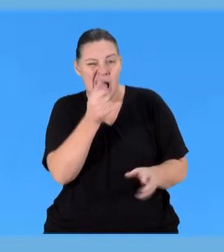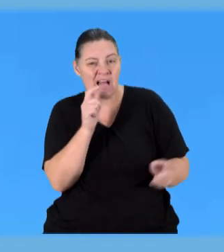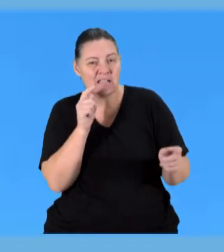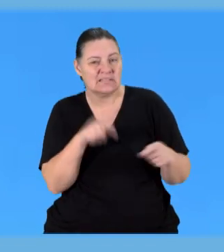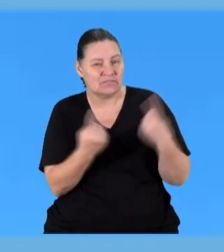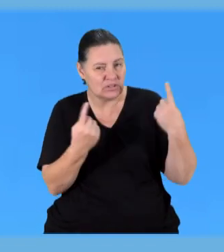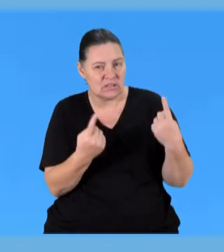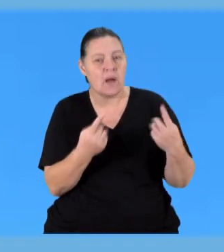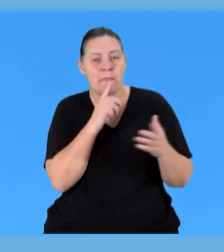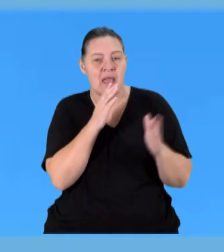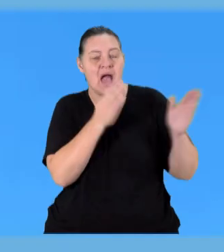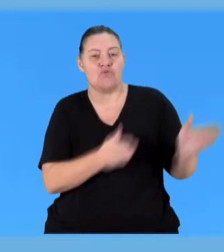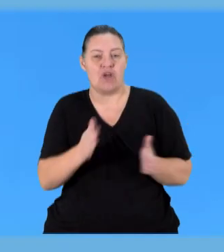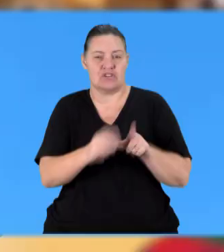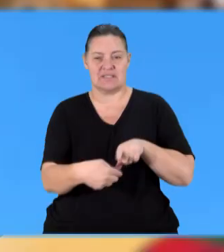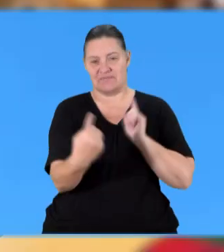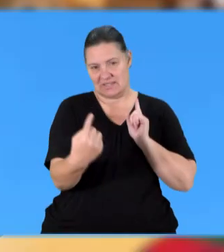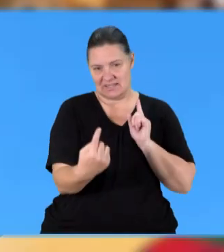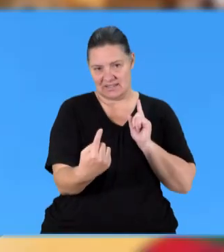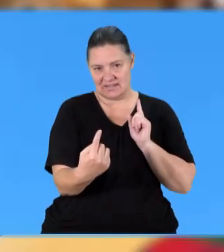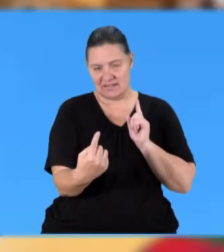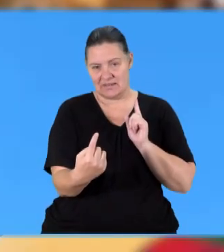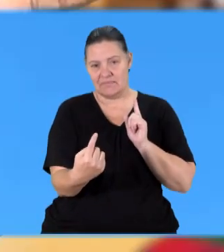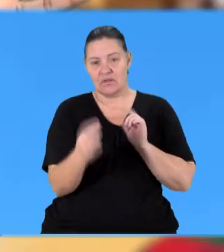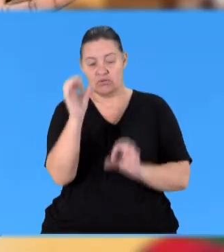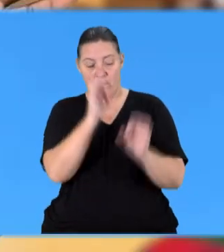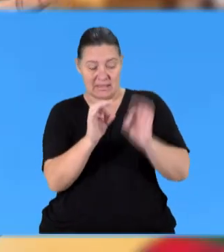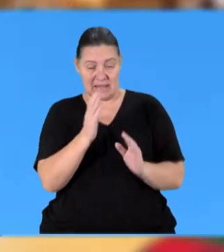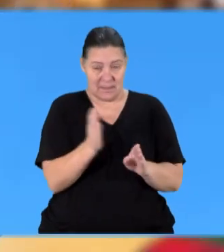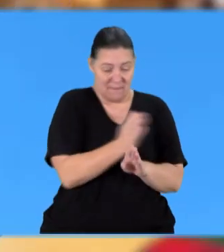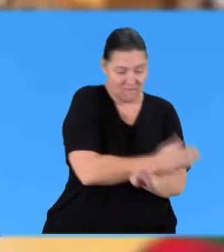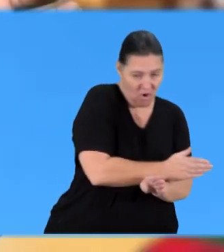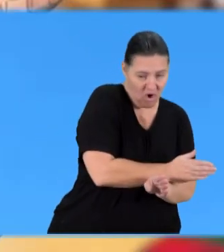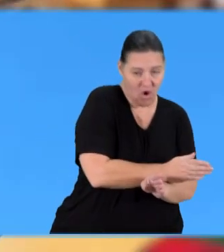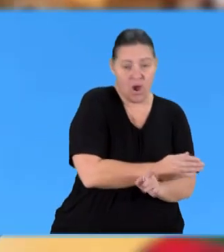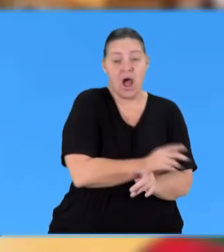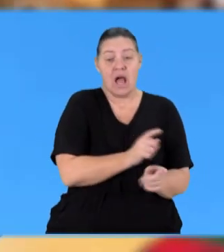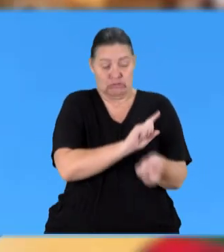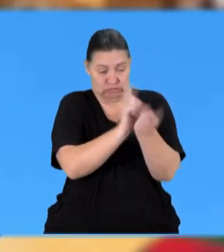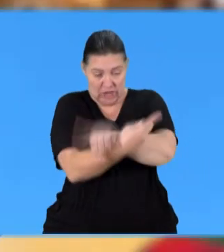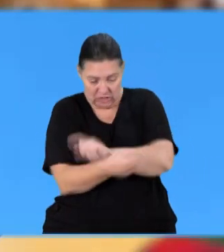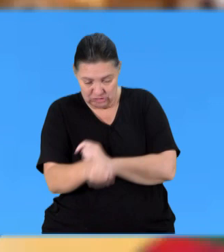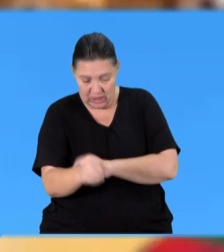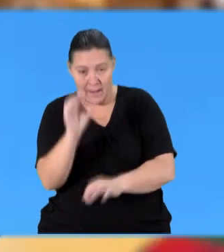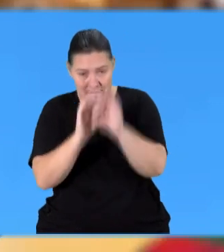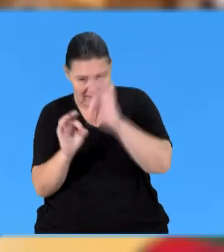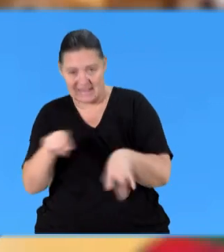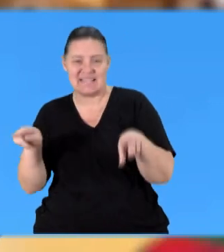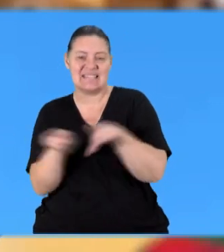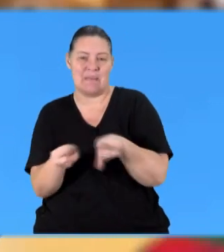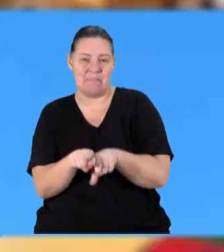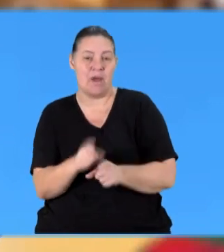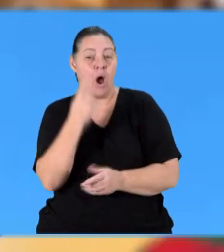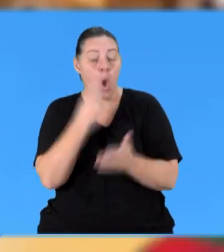that they are arranged differently. So the particles before and after the change of state, they are the same. The only difference is